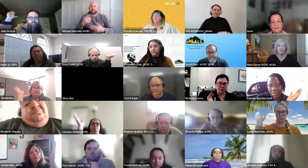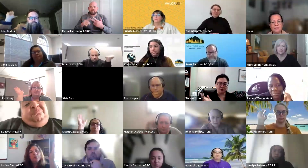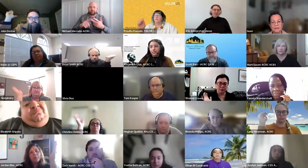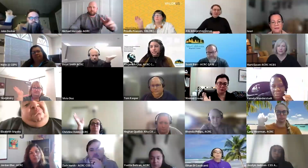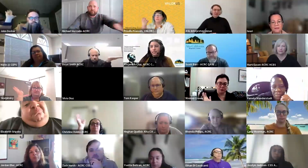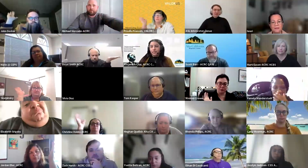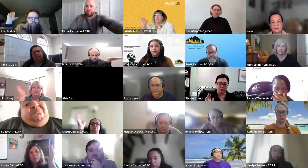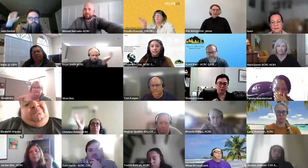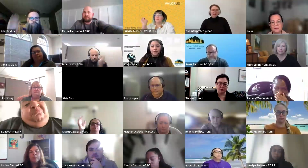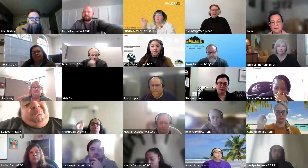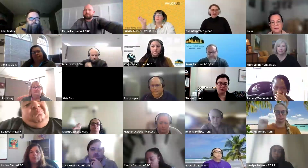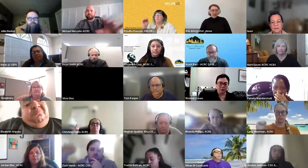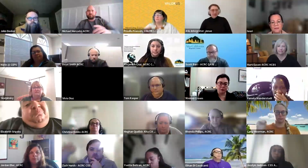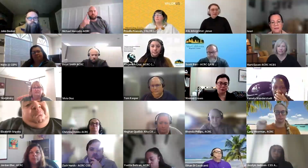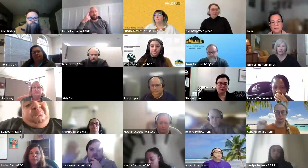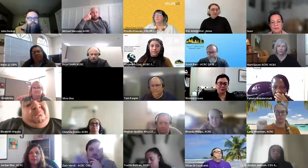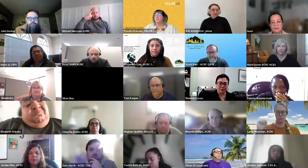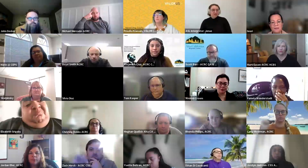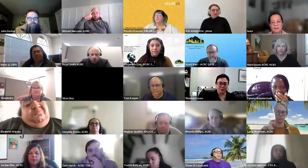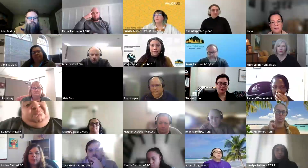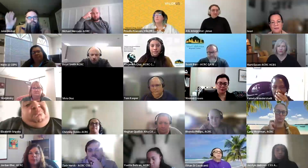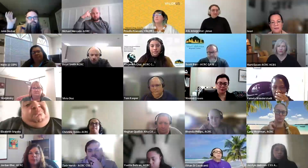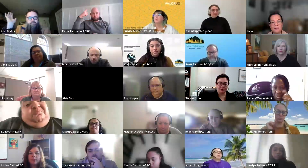might see it without that non-dominant hand.